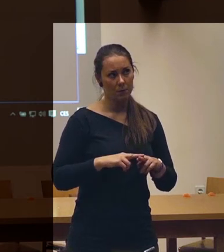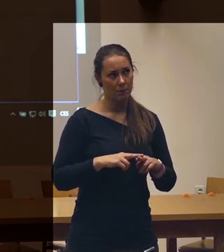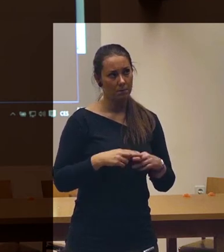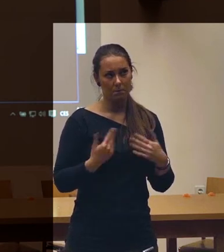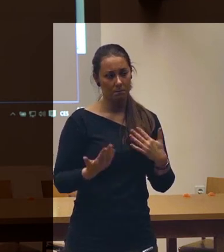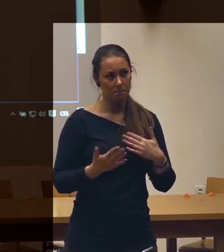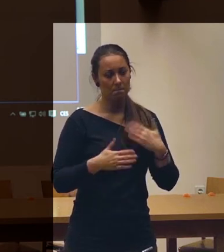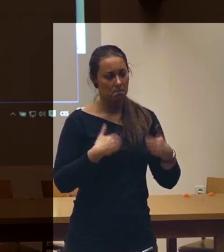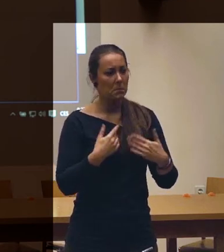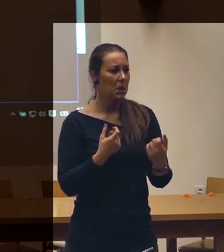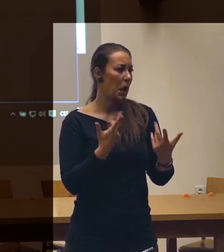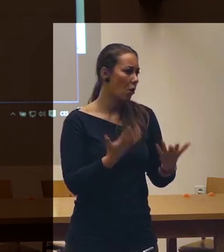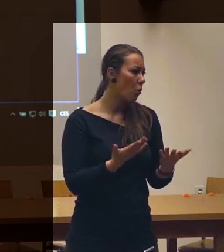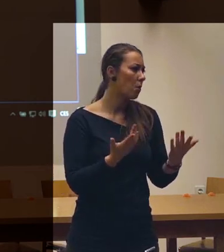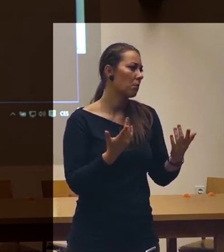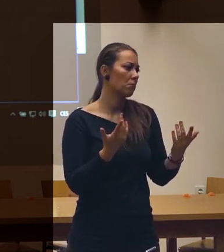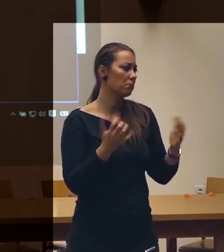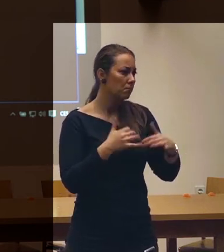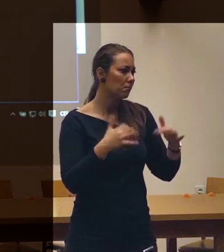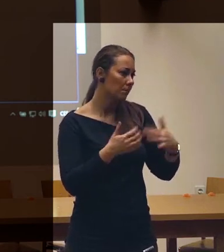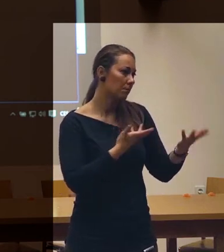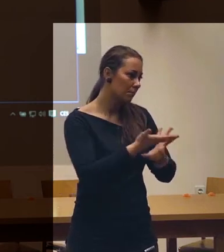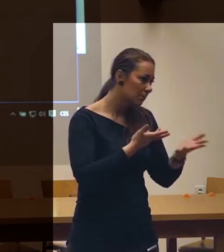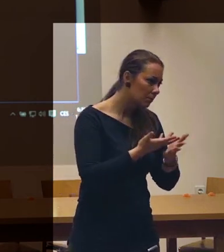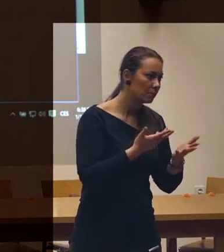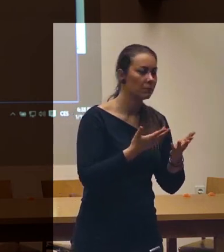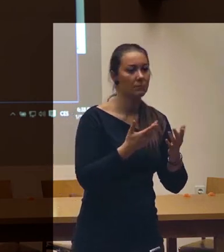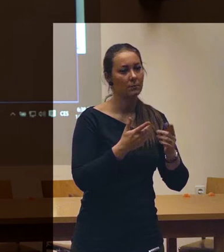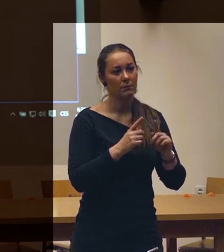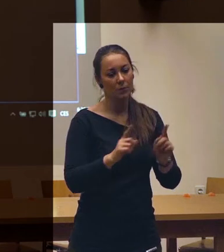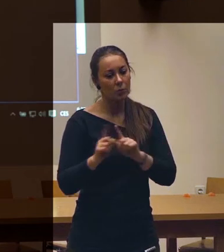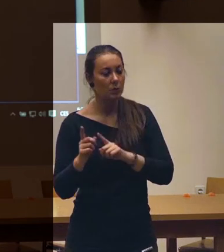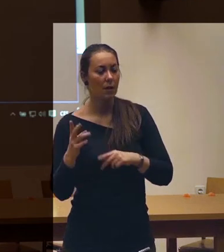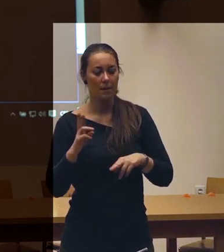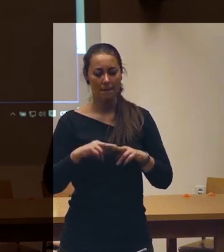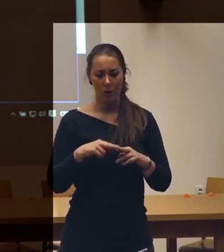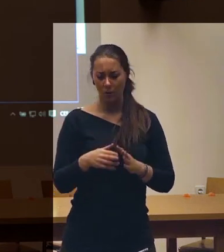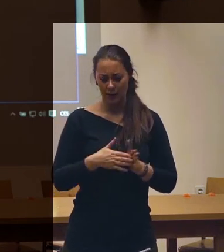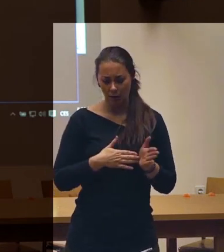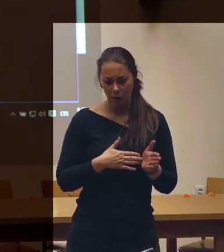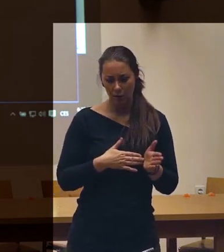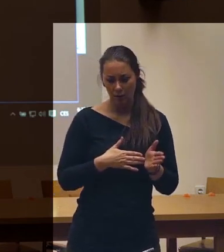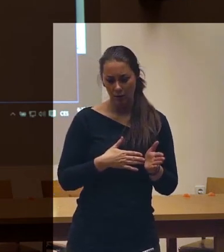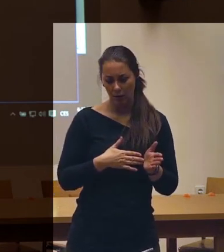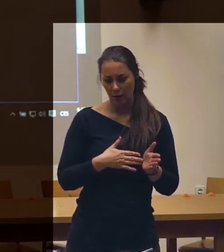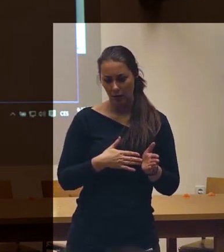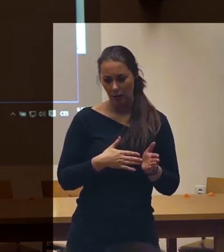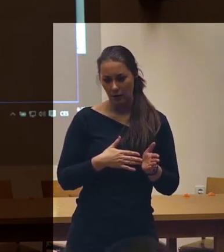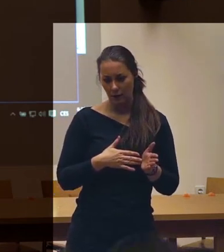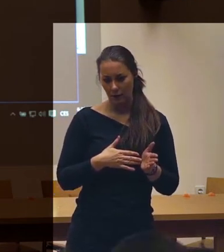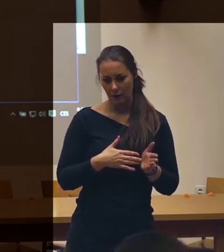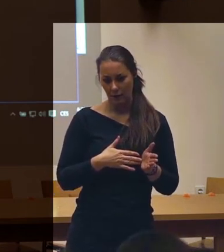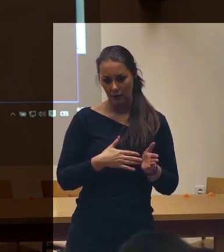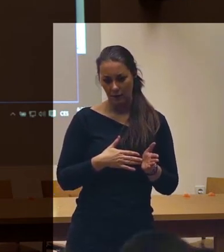museum is kind of used to the other people inside the exhibition, we started to move to